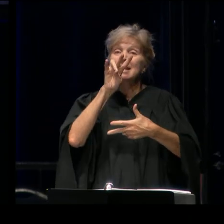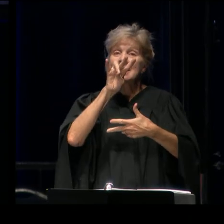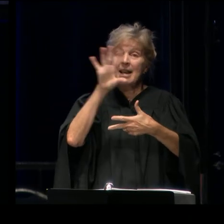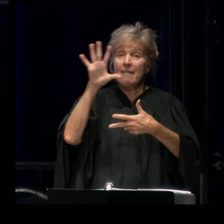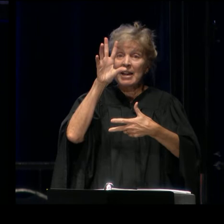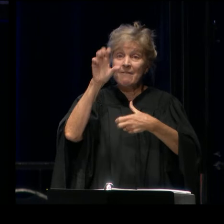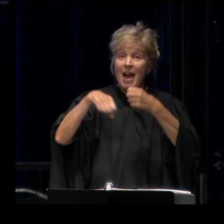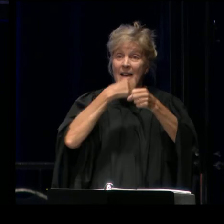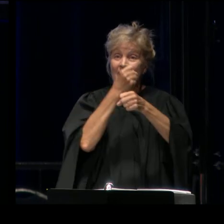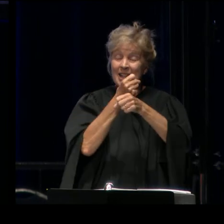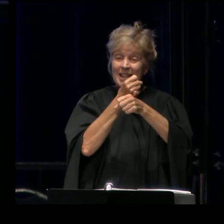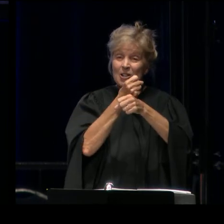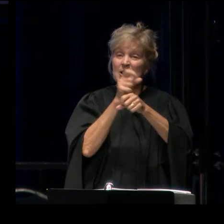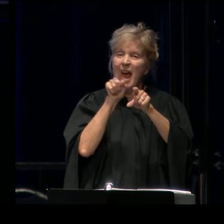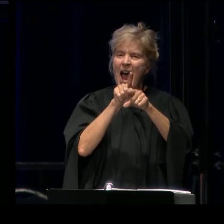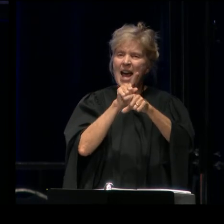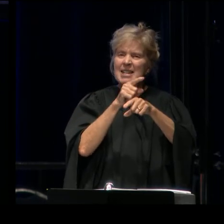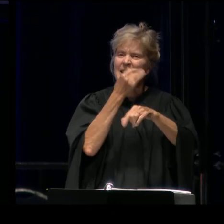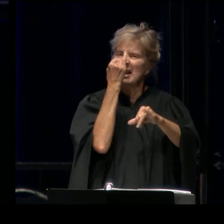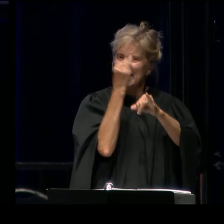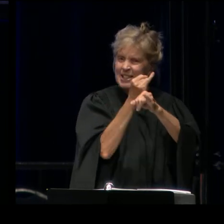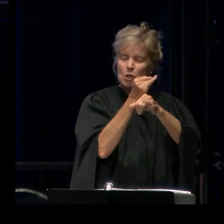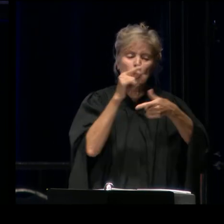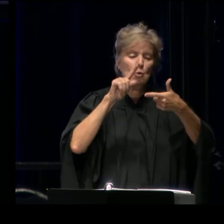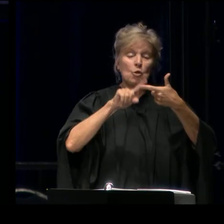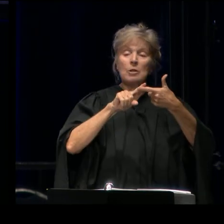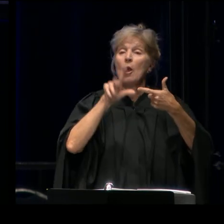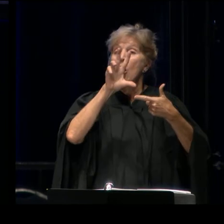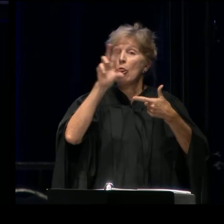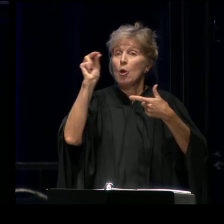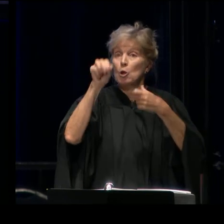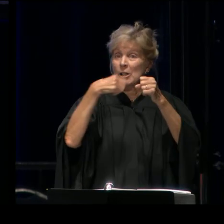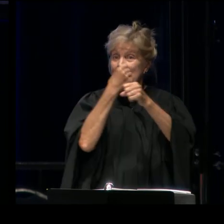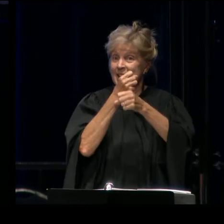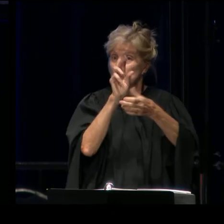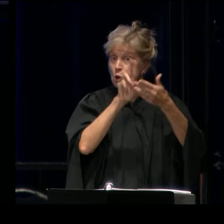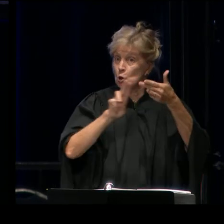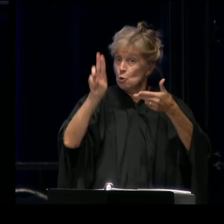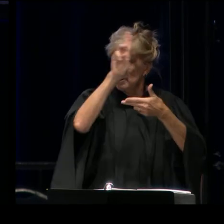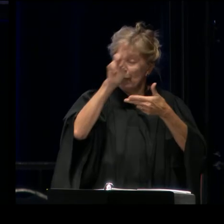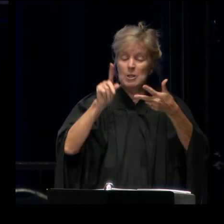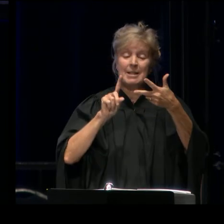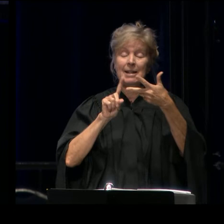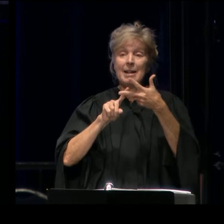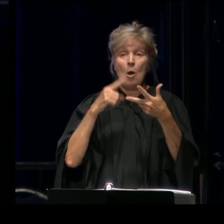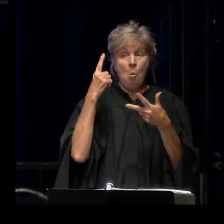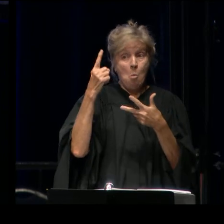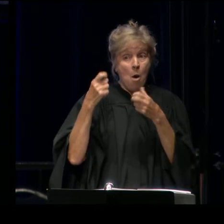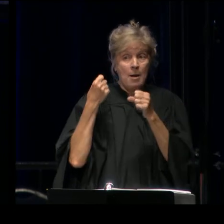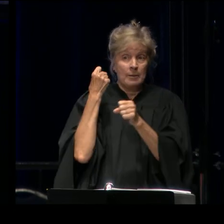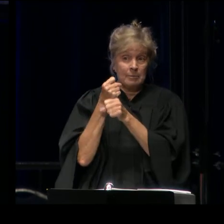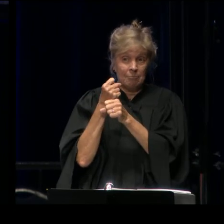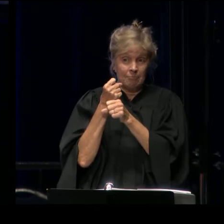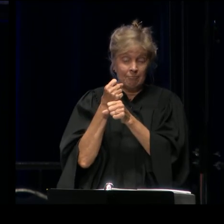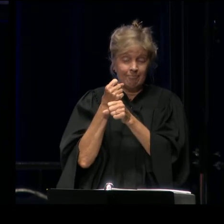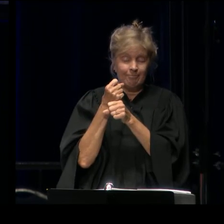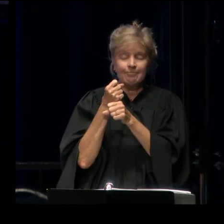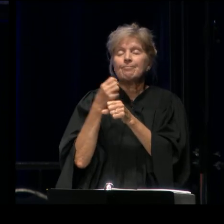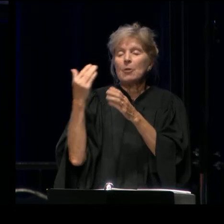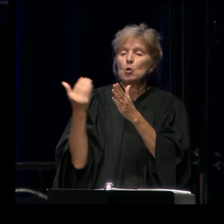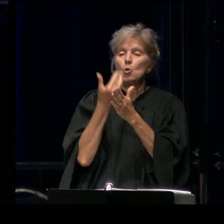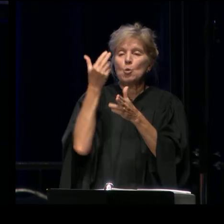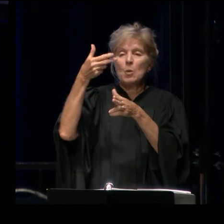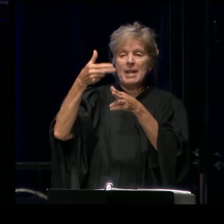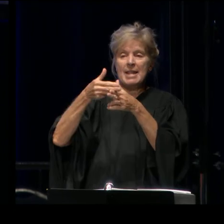75 years as an institution, 30 years as a university, and 1 year with our